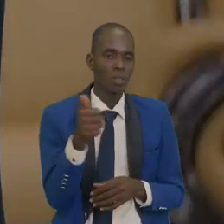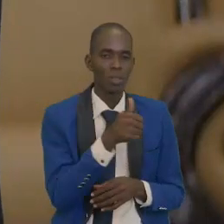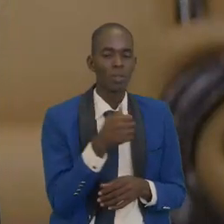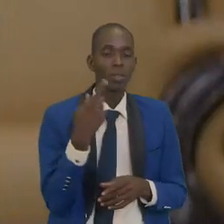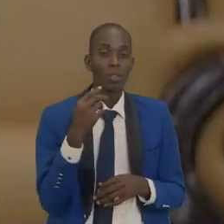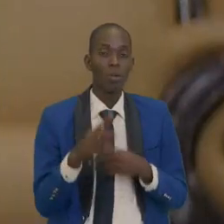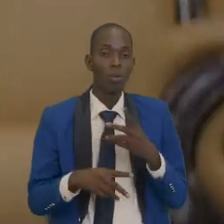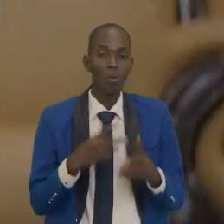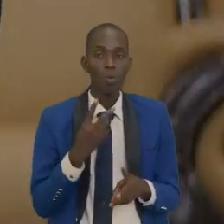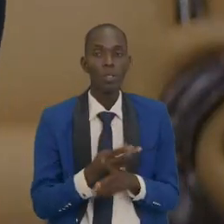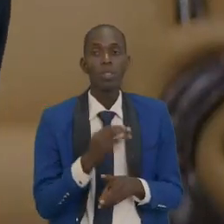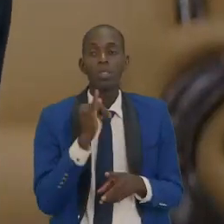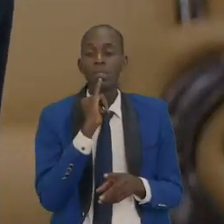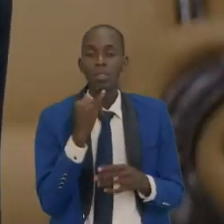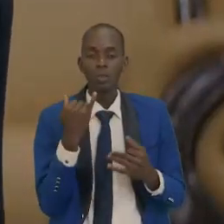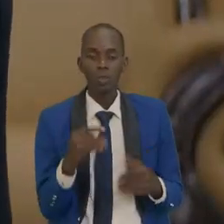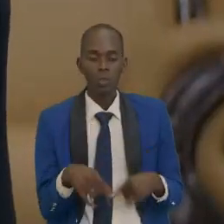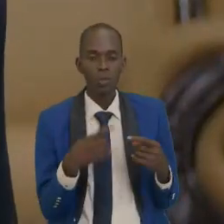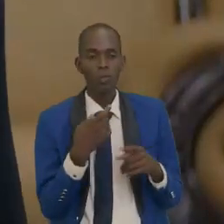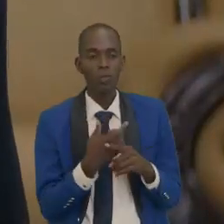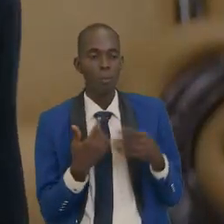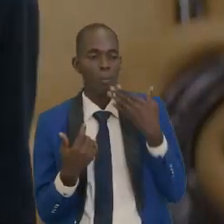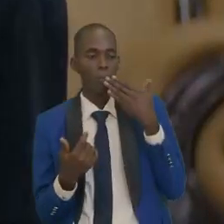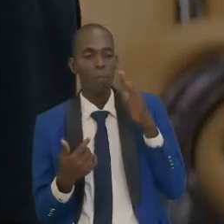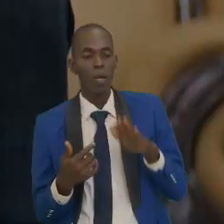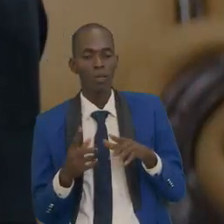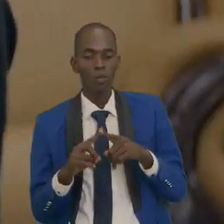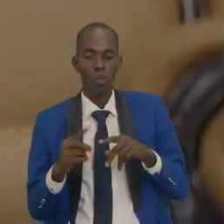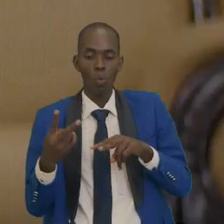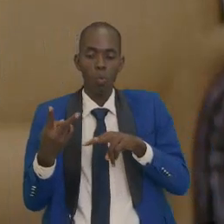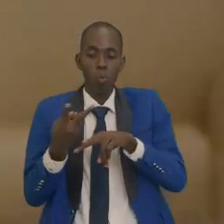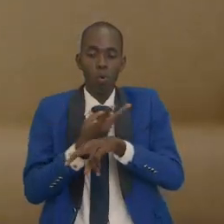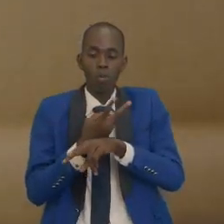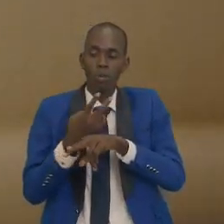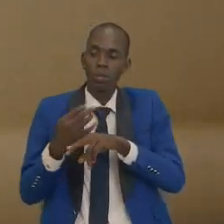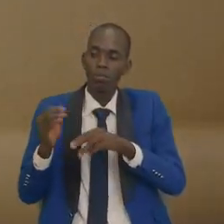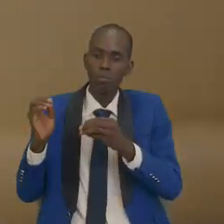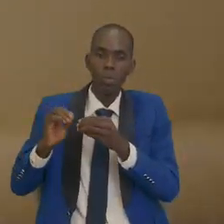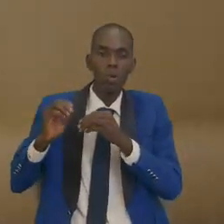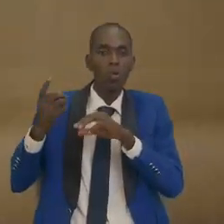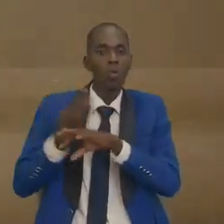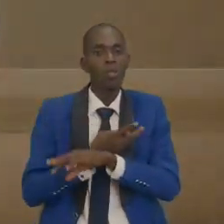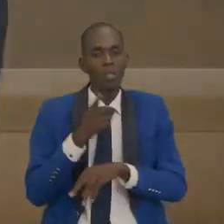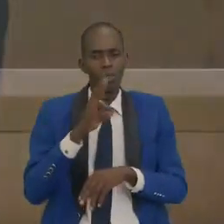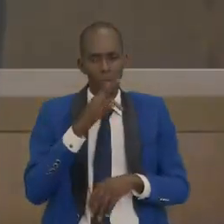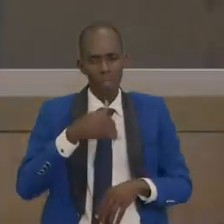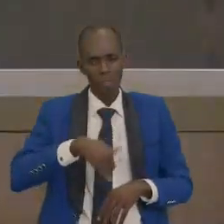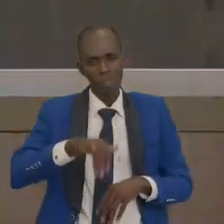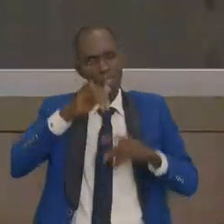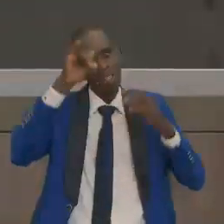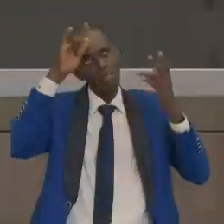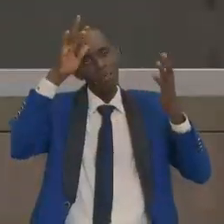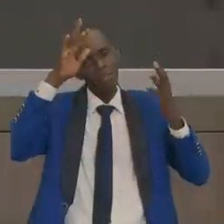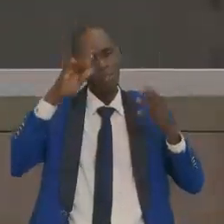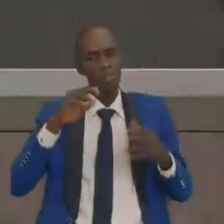was washed and you're still expecting a Revival of spiritual things